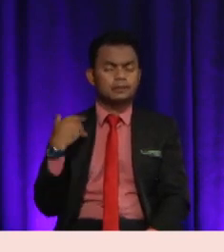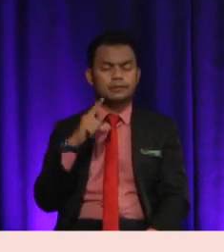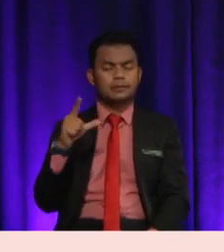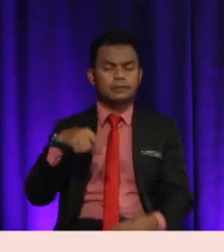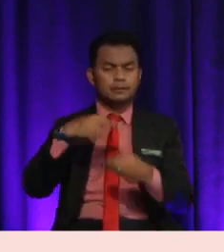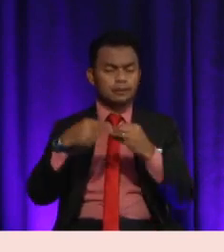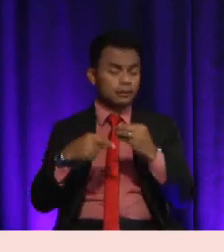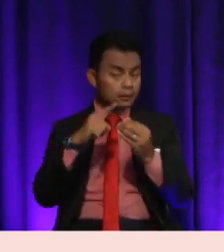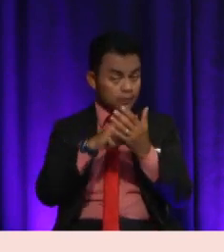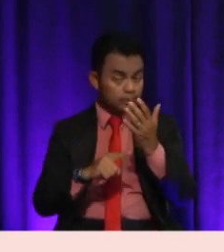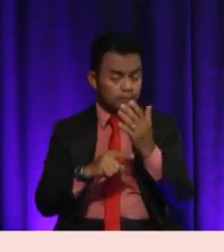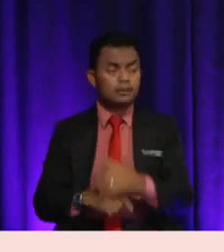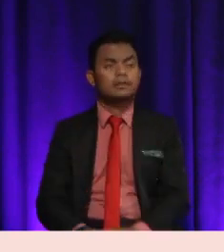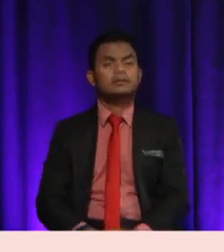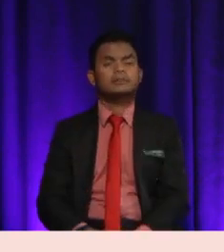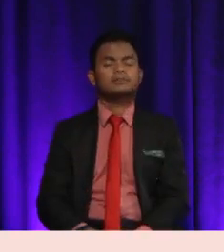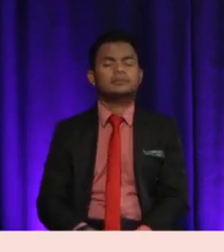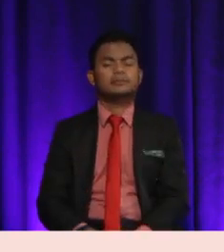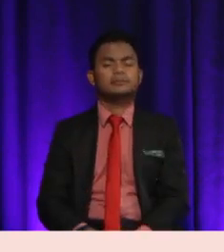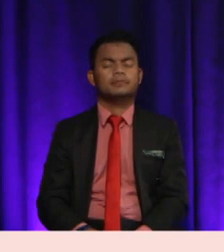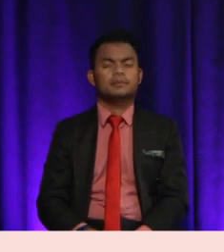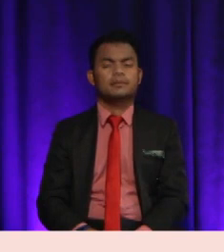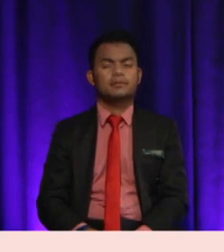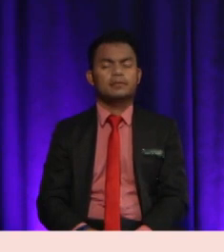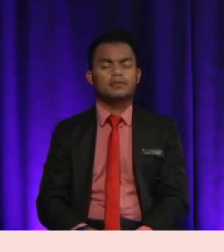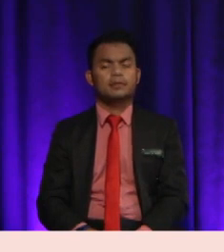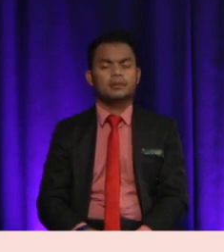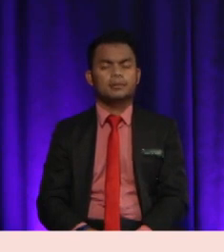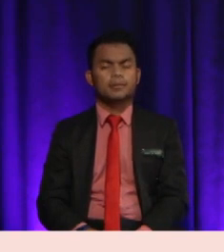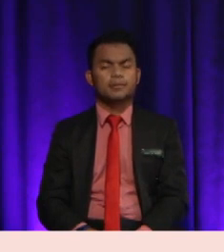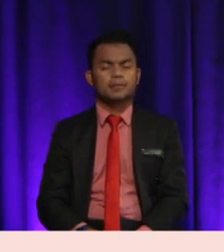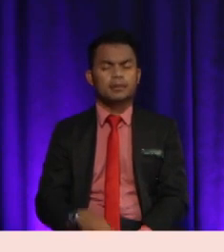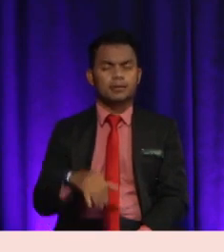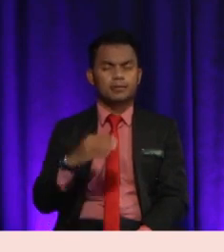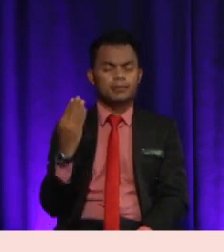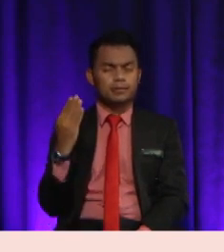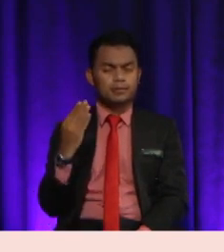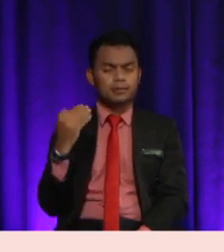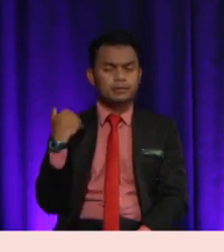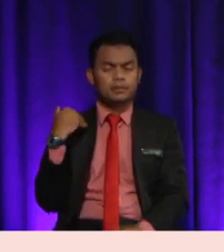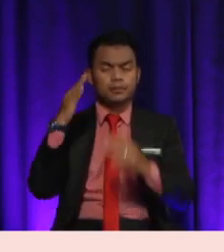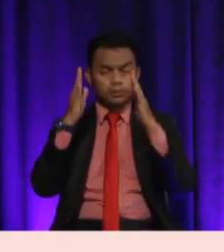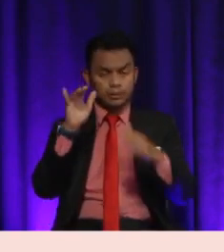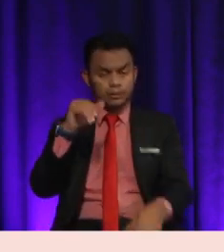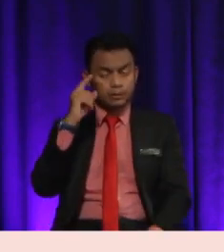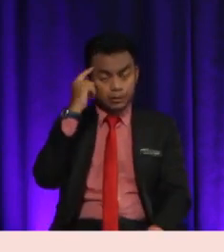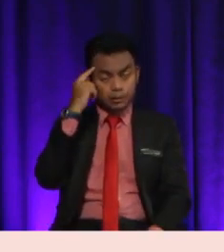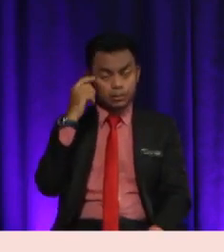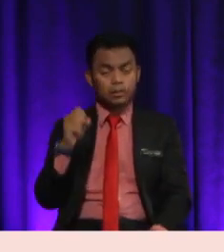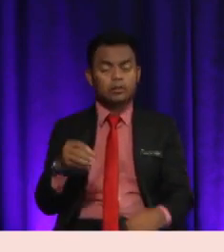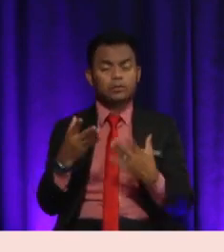caused by the American soldier spirits, and the solution to this is for her to build a house and never stop building